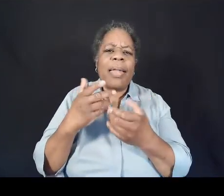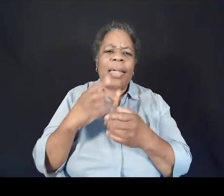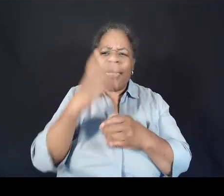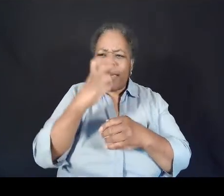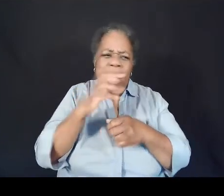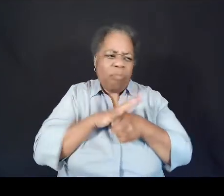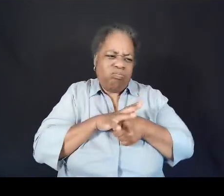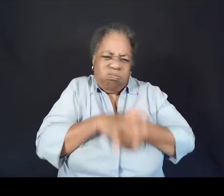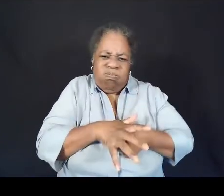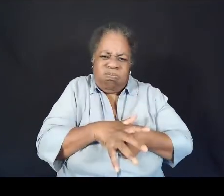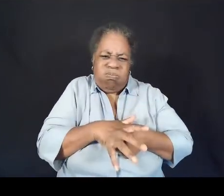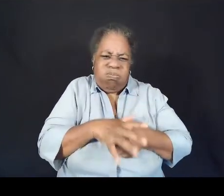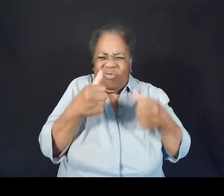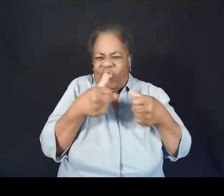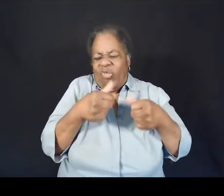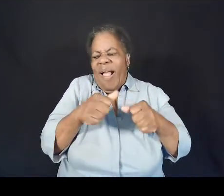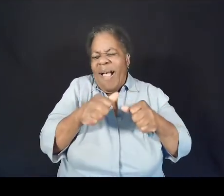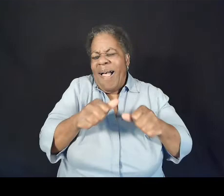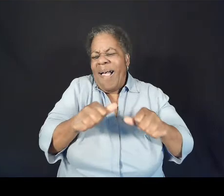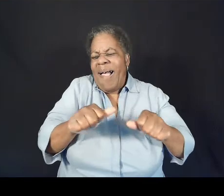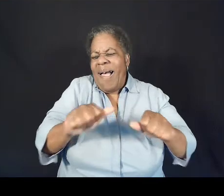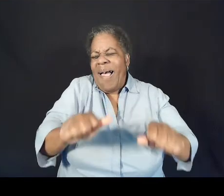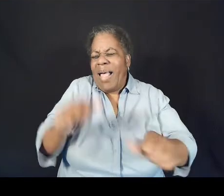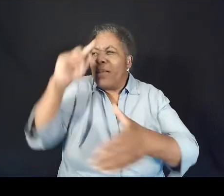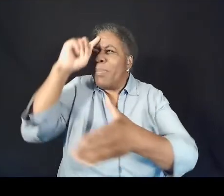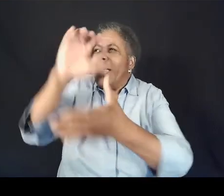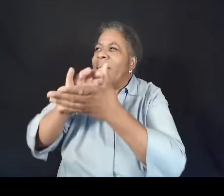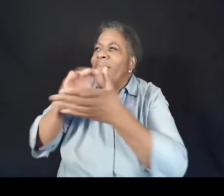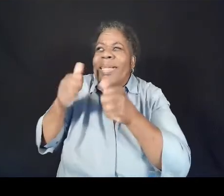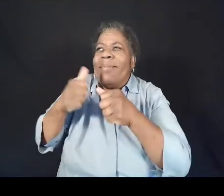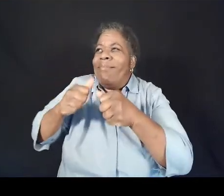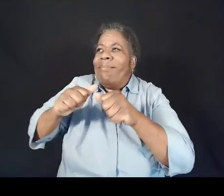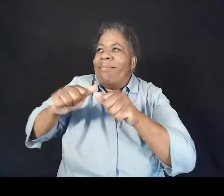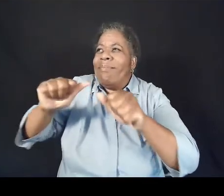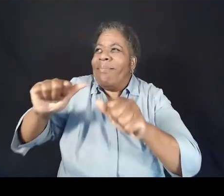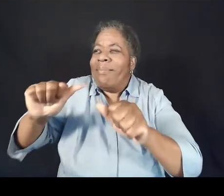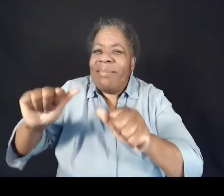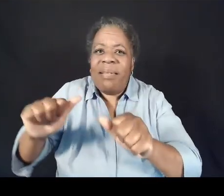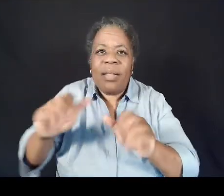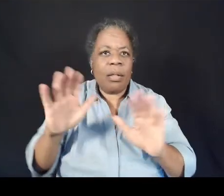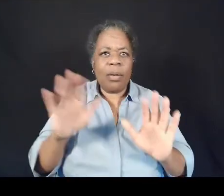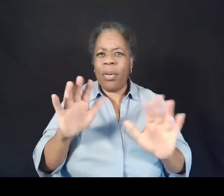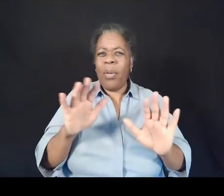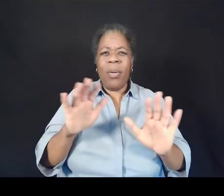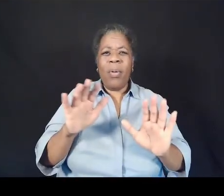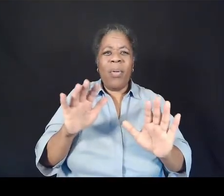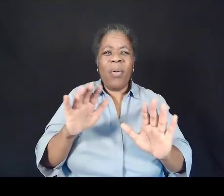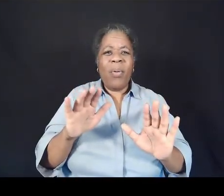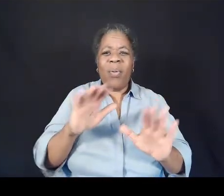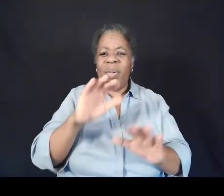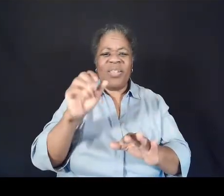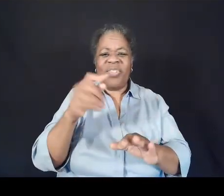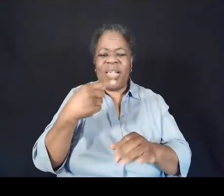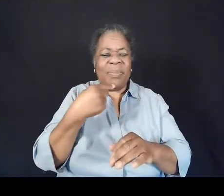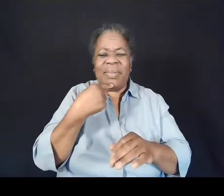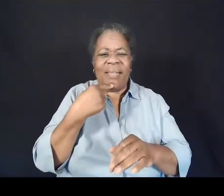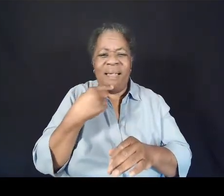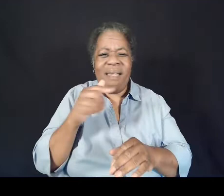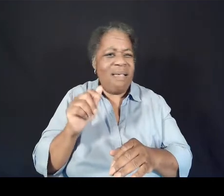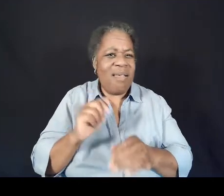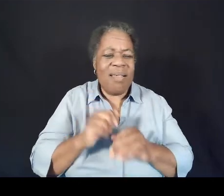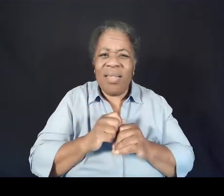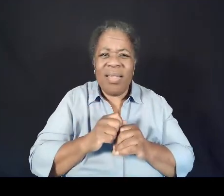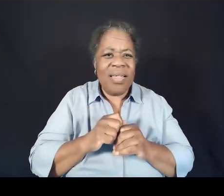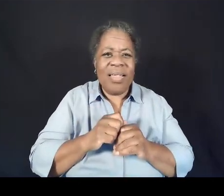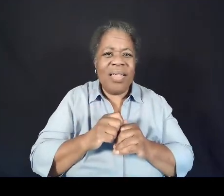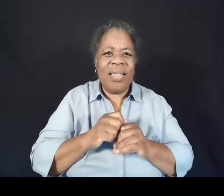your teeth and try real hard to believe. It's not name it and claim it, as some people have put it.